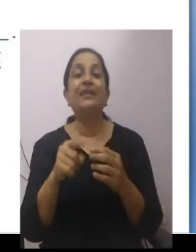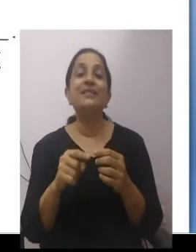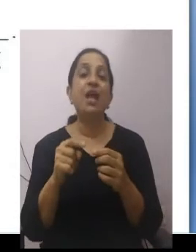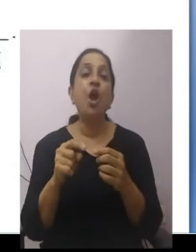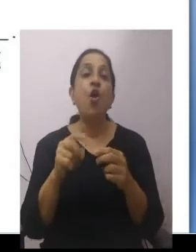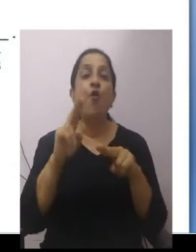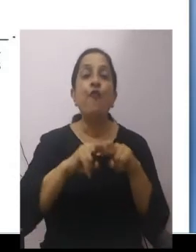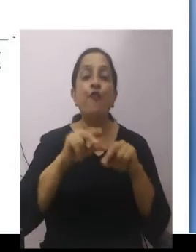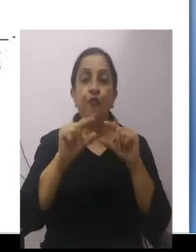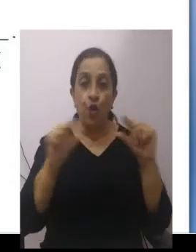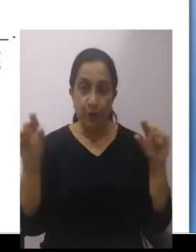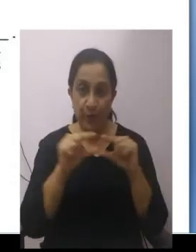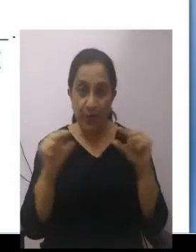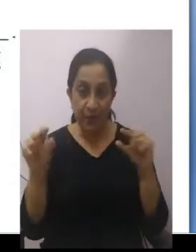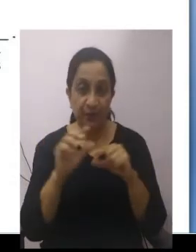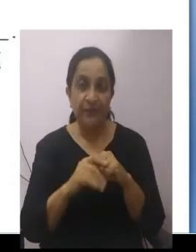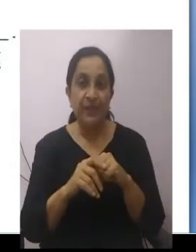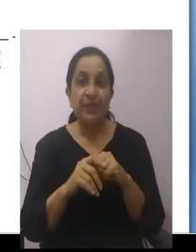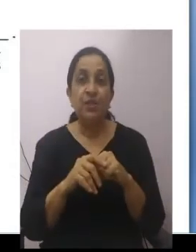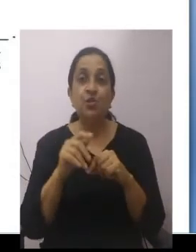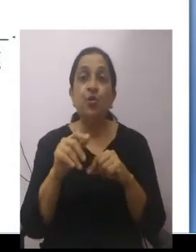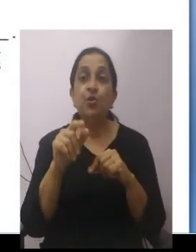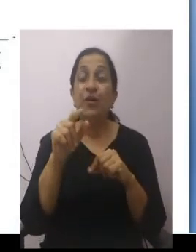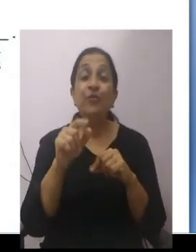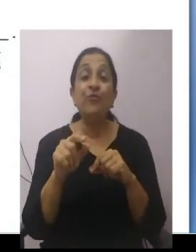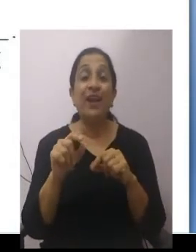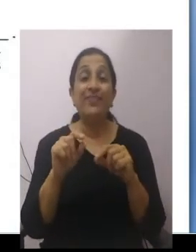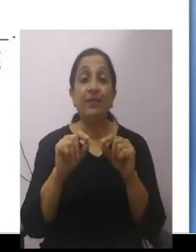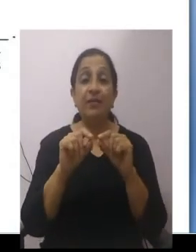formula of, the value of the circle